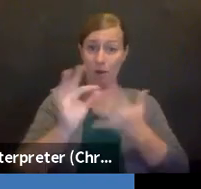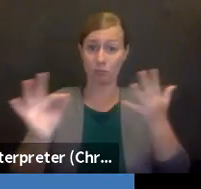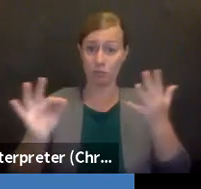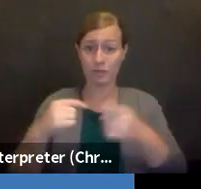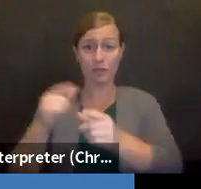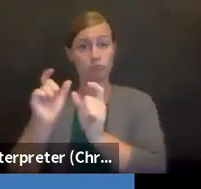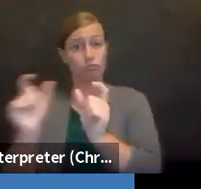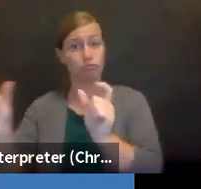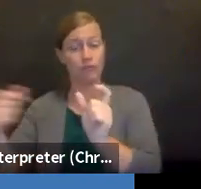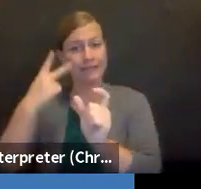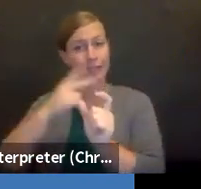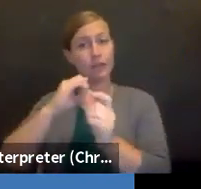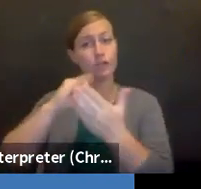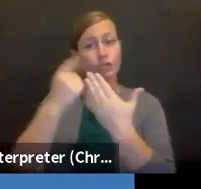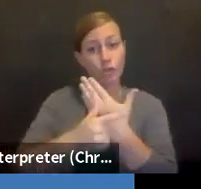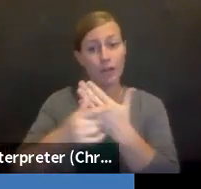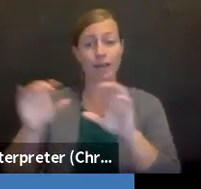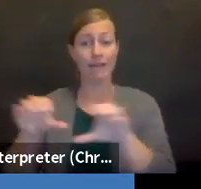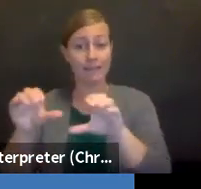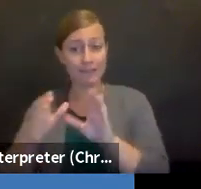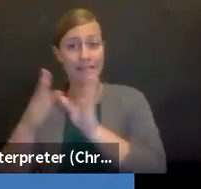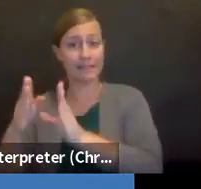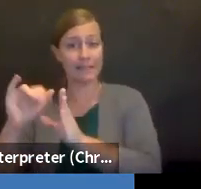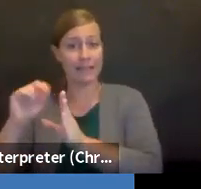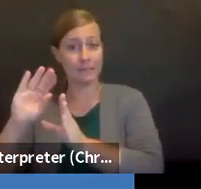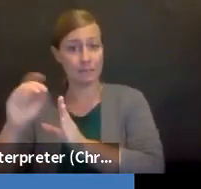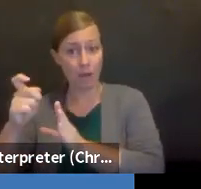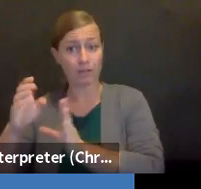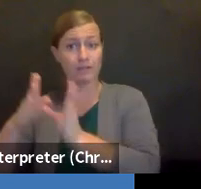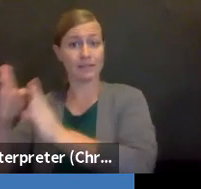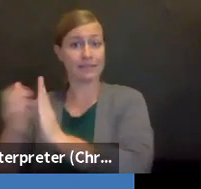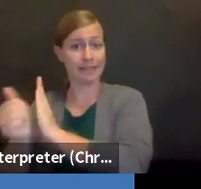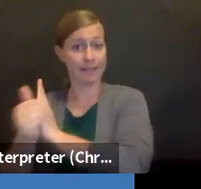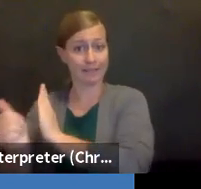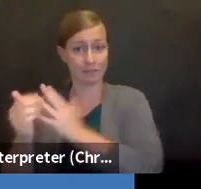journal, activities, inbox, and skills.